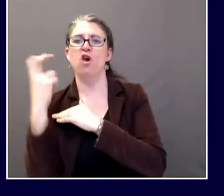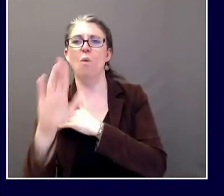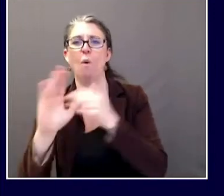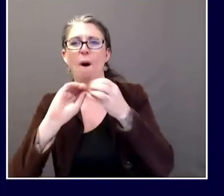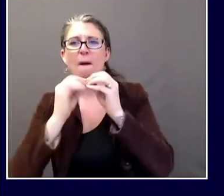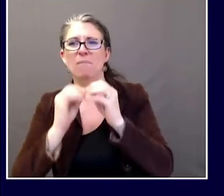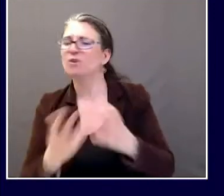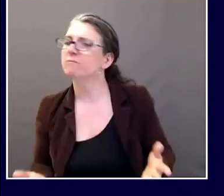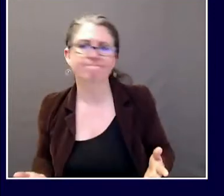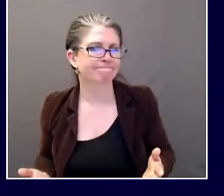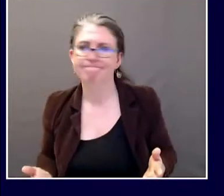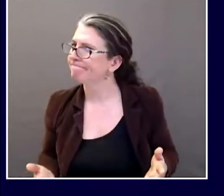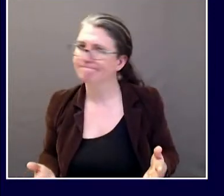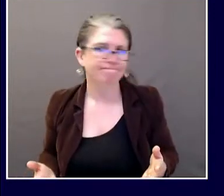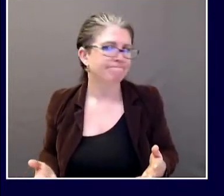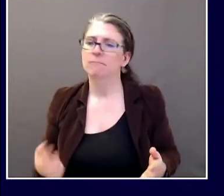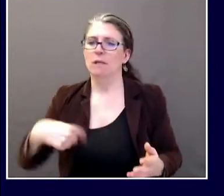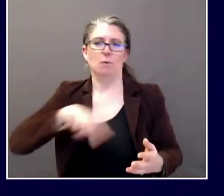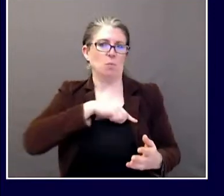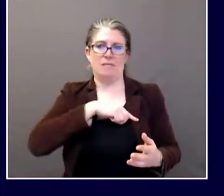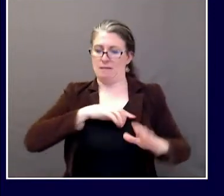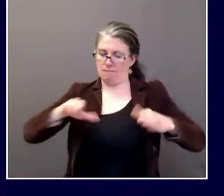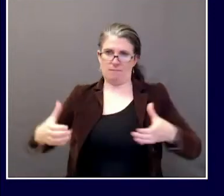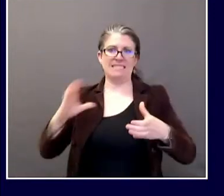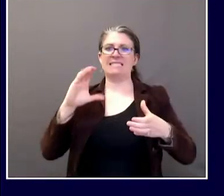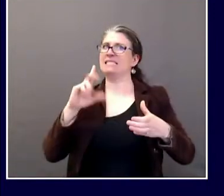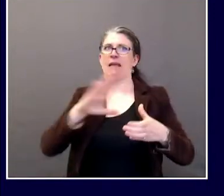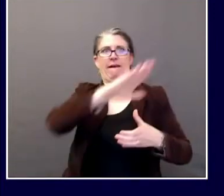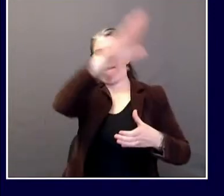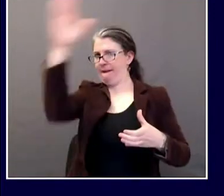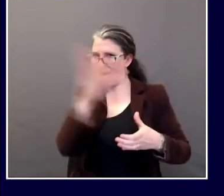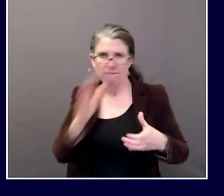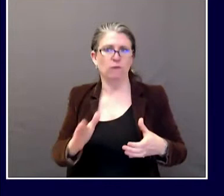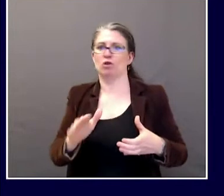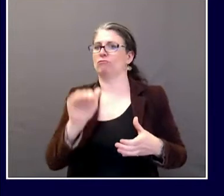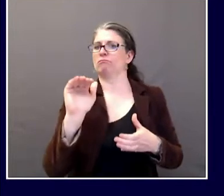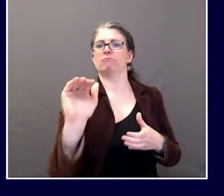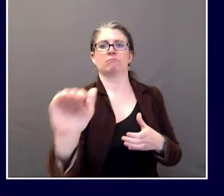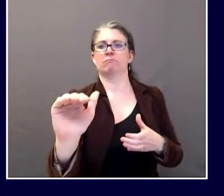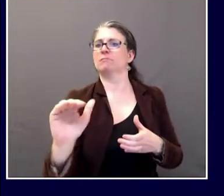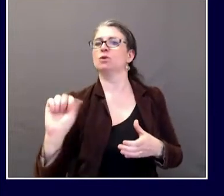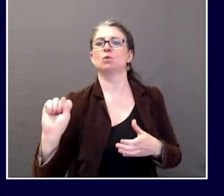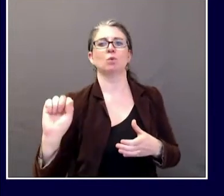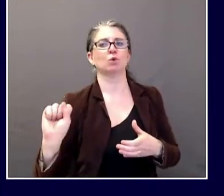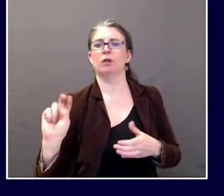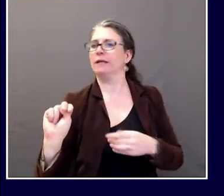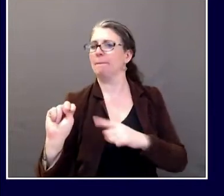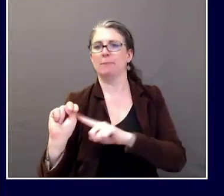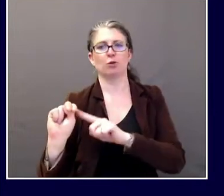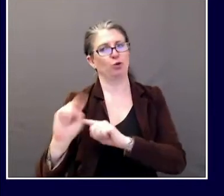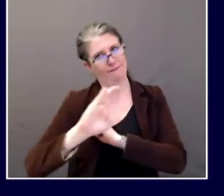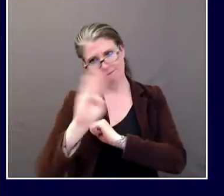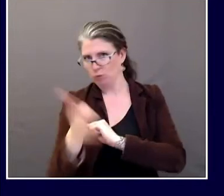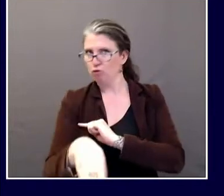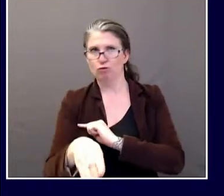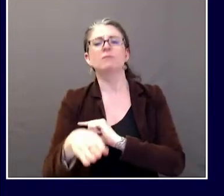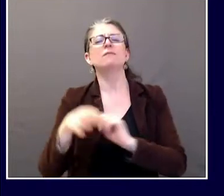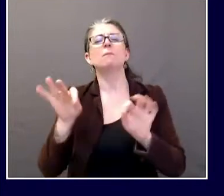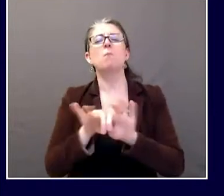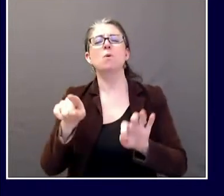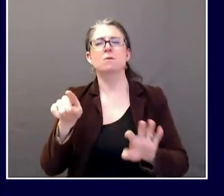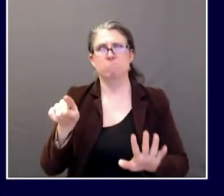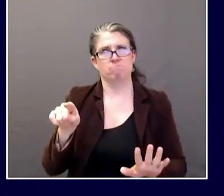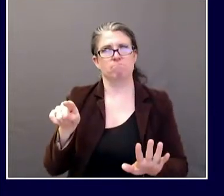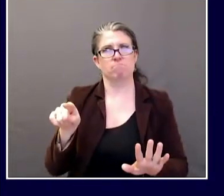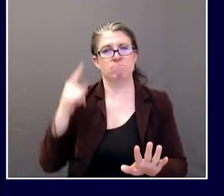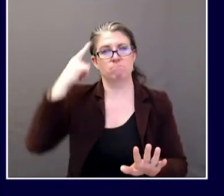potentially perpetrate scams. Always be on the lookout, especially if individuals are asking you for private information